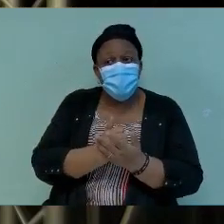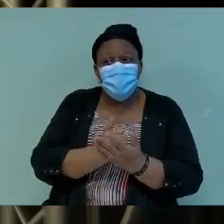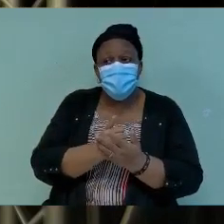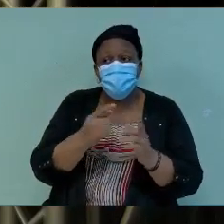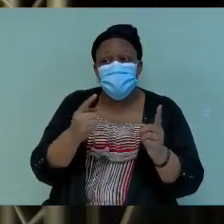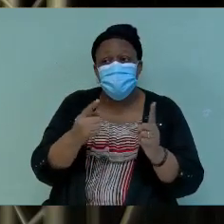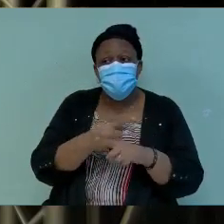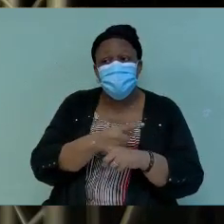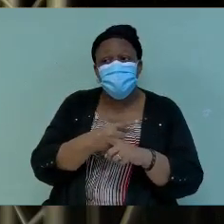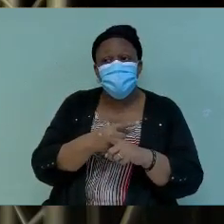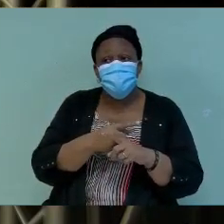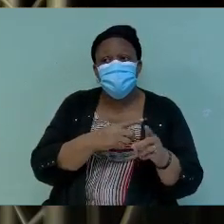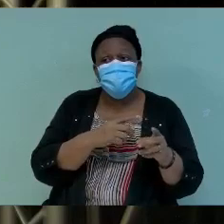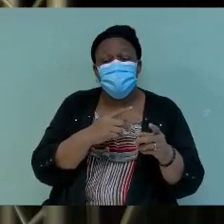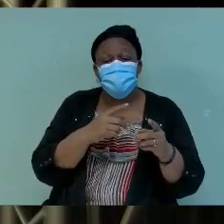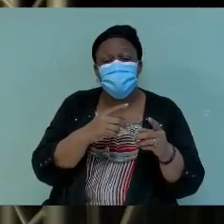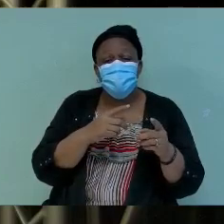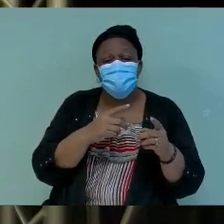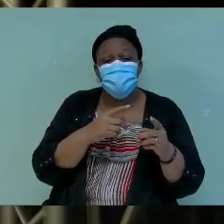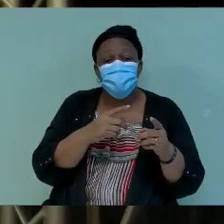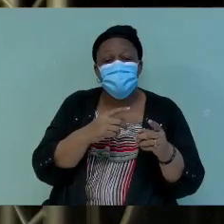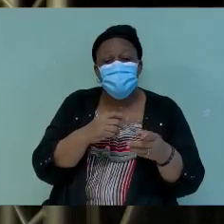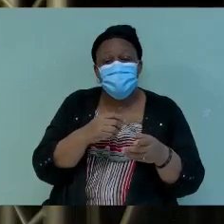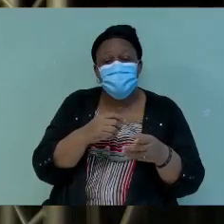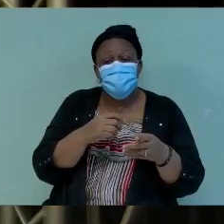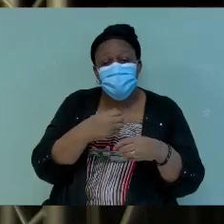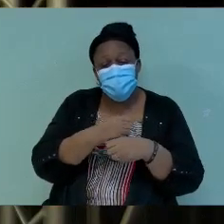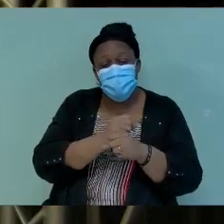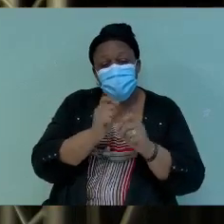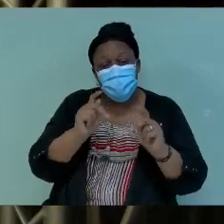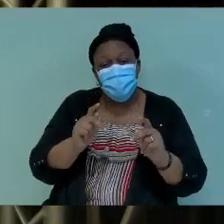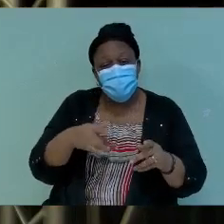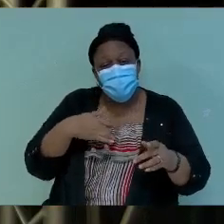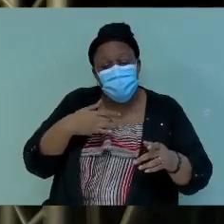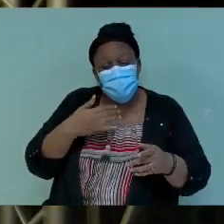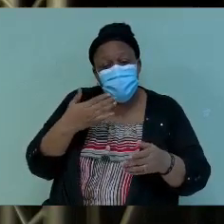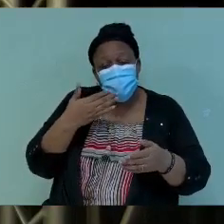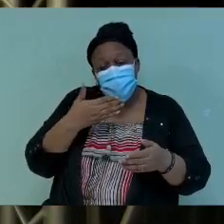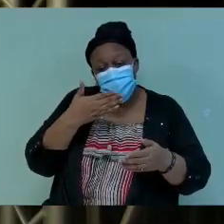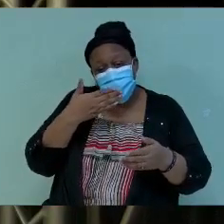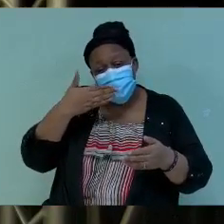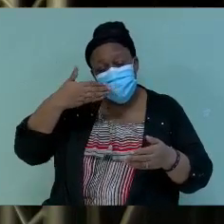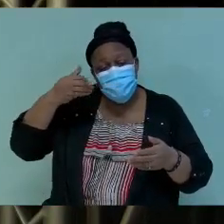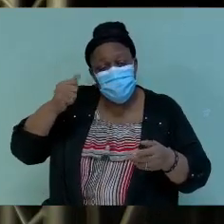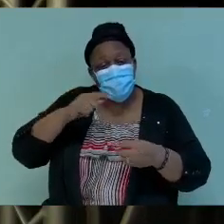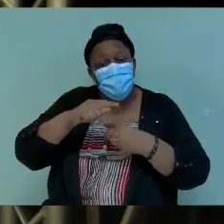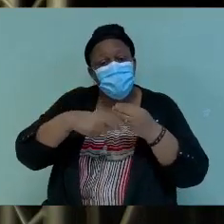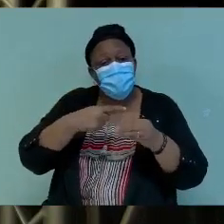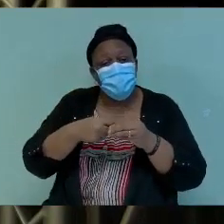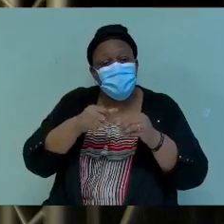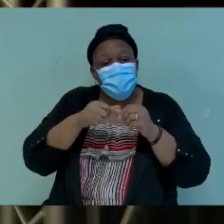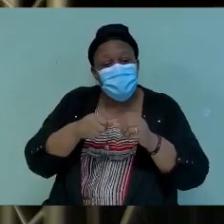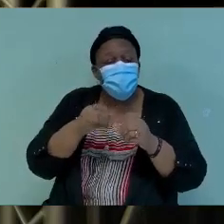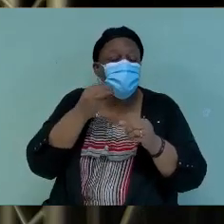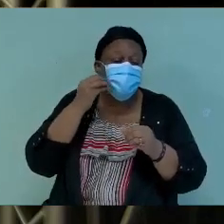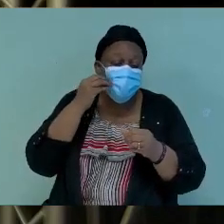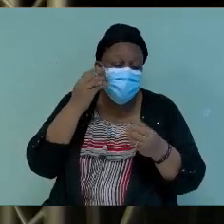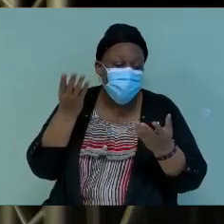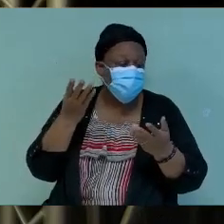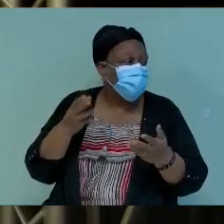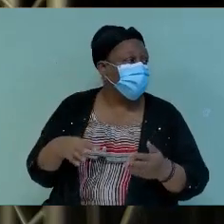PAHO, we have conducted a virtual psychosocial support seminar for hotline